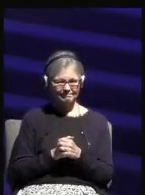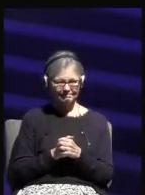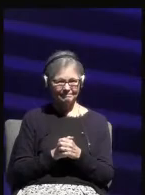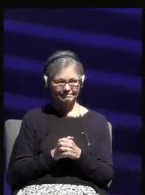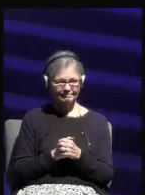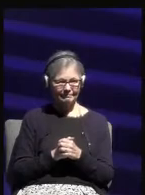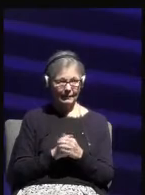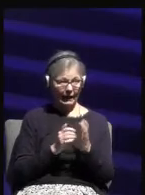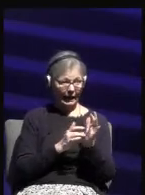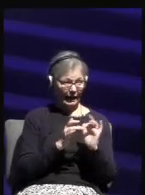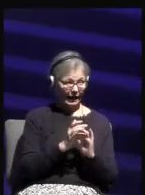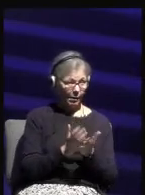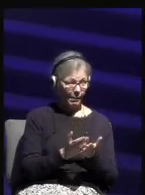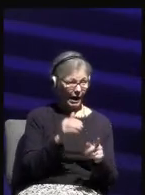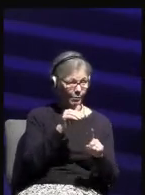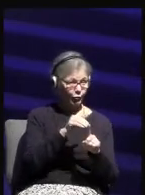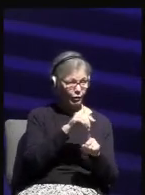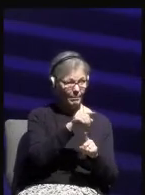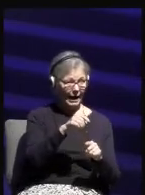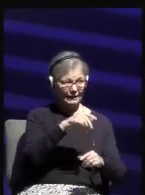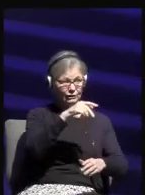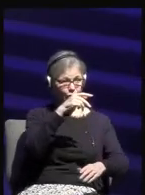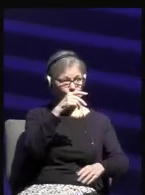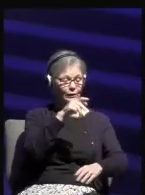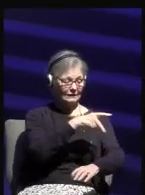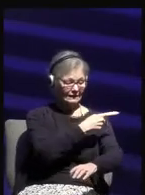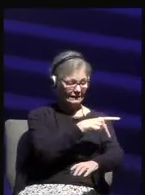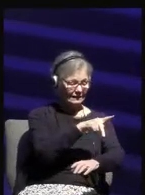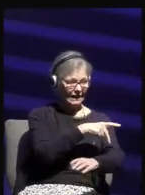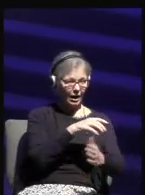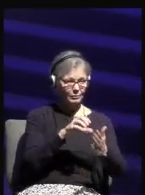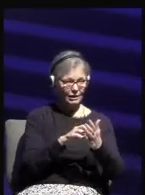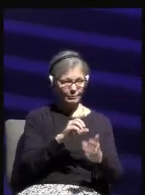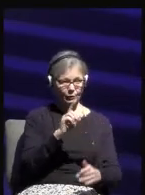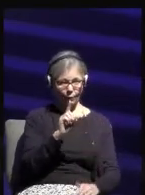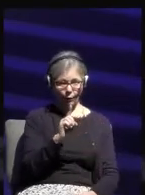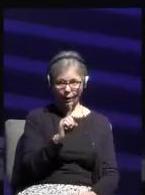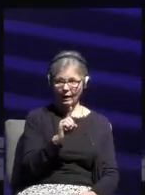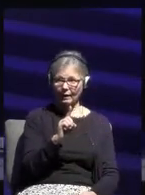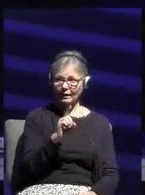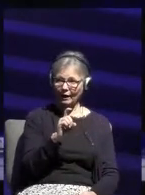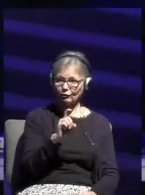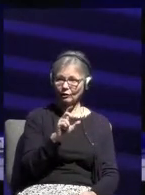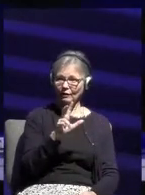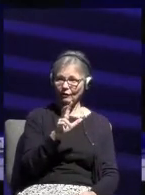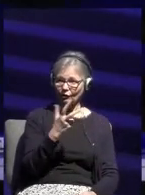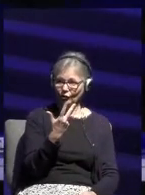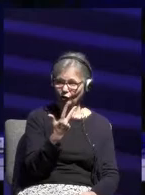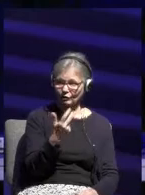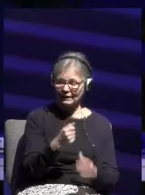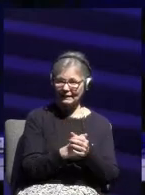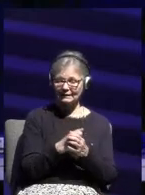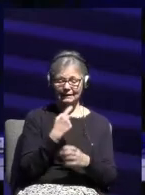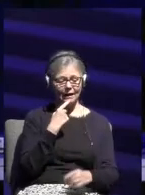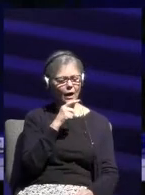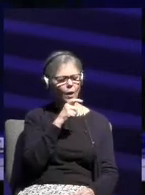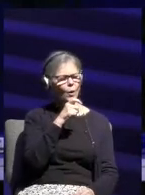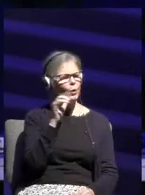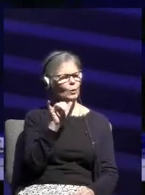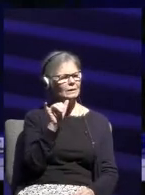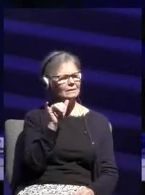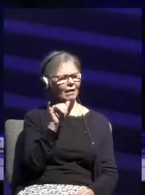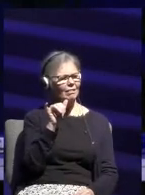The Bible reminds us in the book of Psalms, chapter 113, and verse number 5, the Bible says, who is